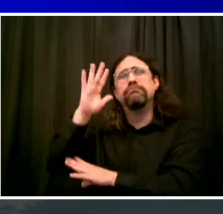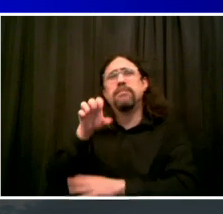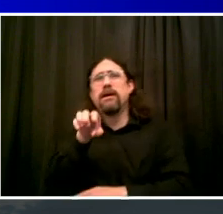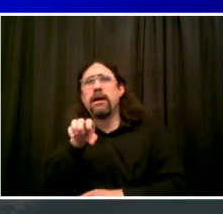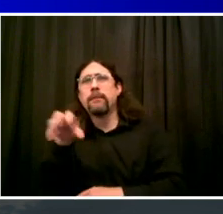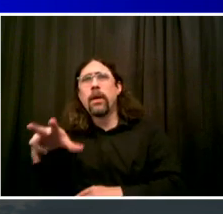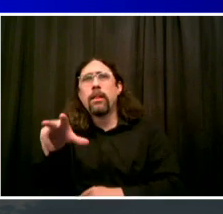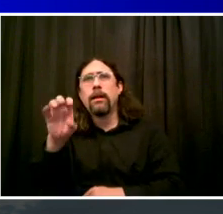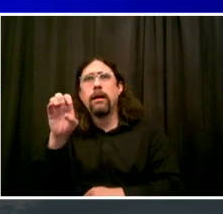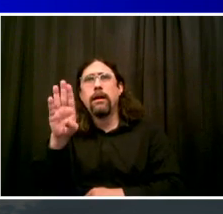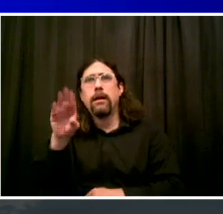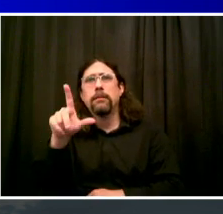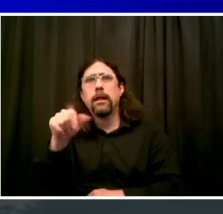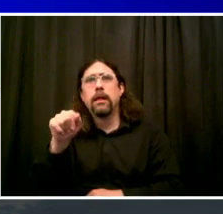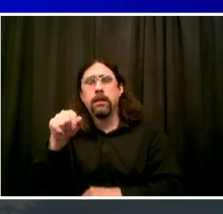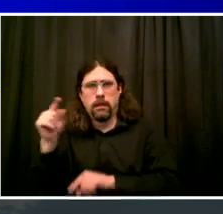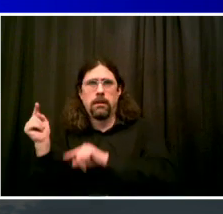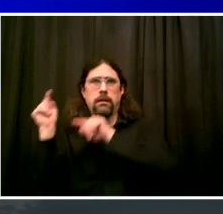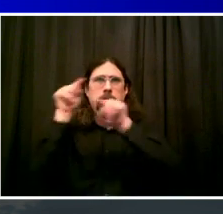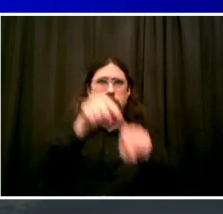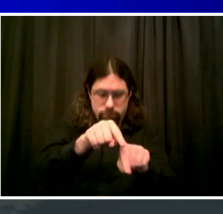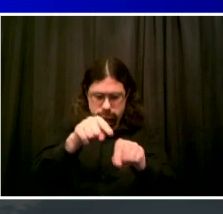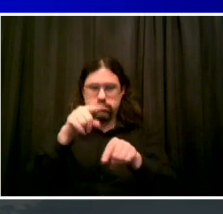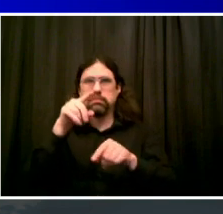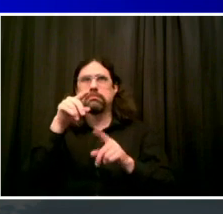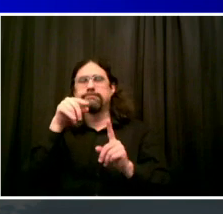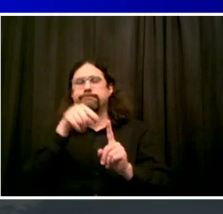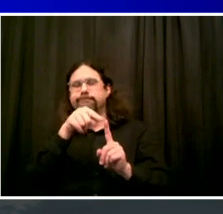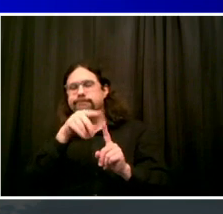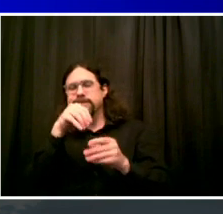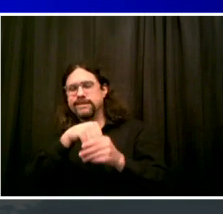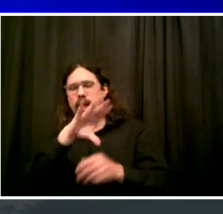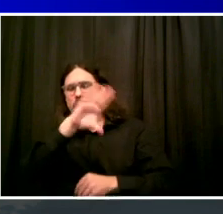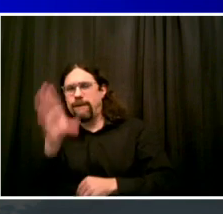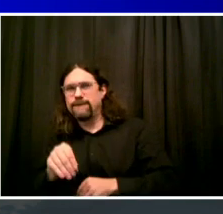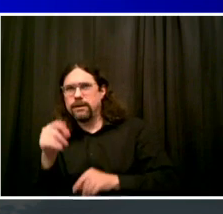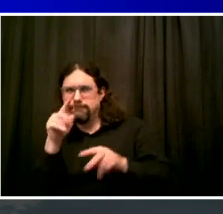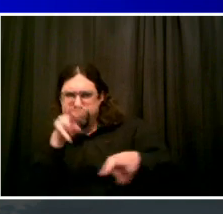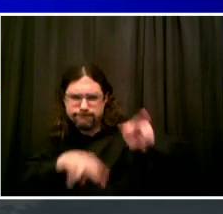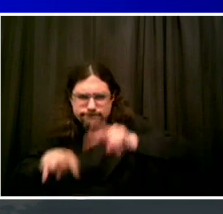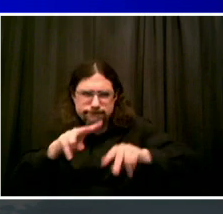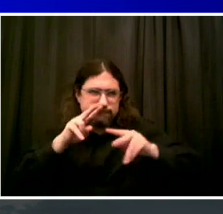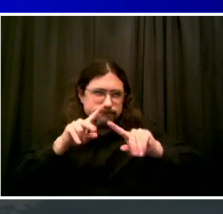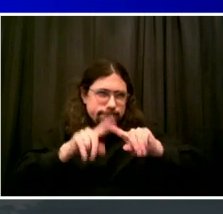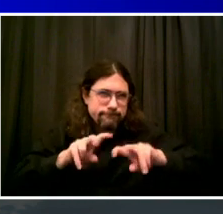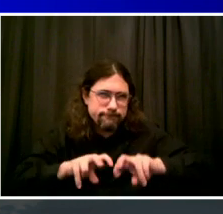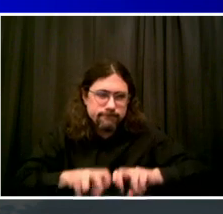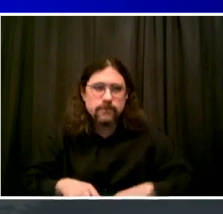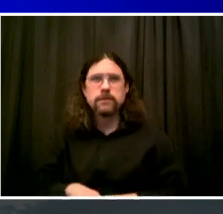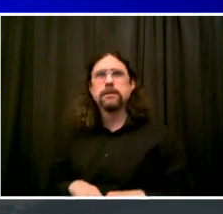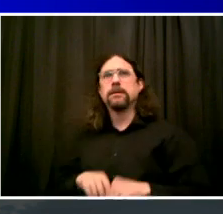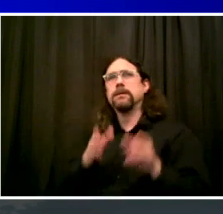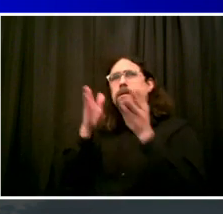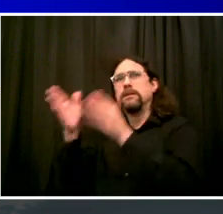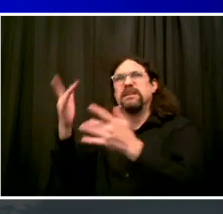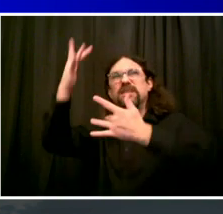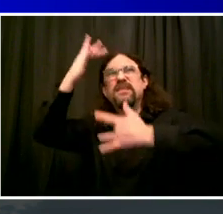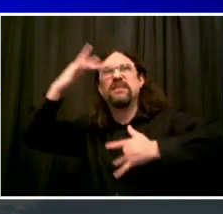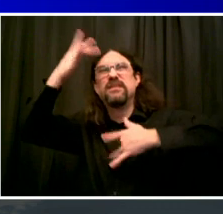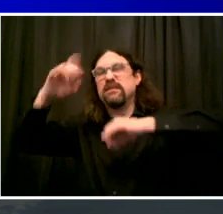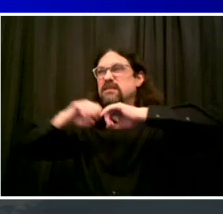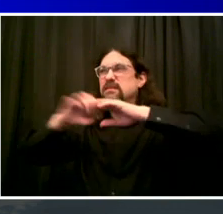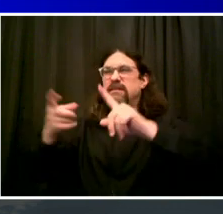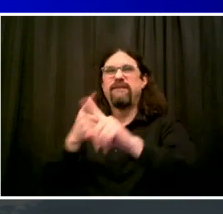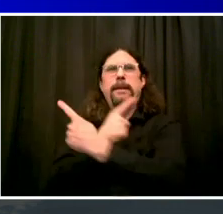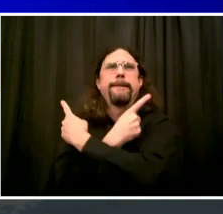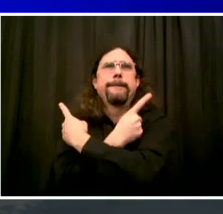carriers of Ebola and rabies. Talk about hands-on, talk about a can-do spirit. Dr. Vora has proven by